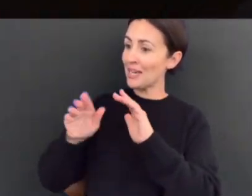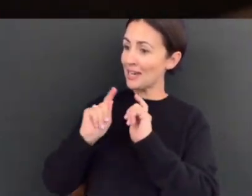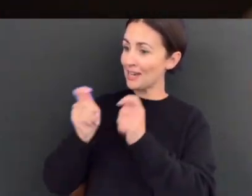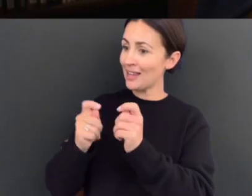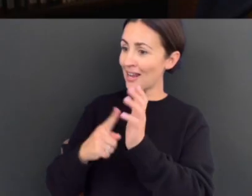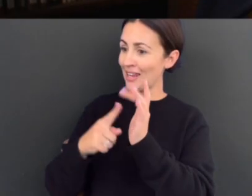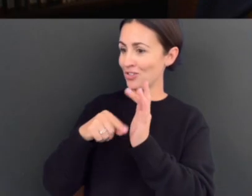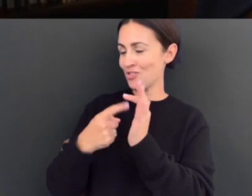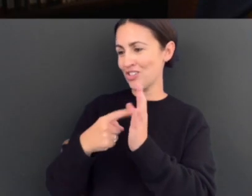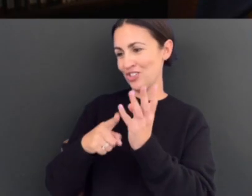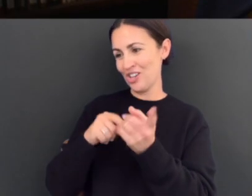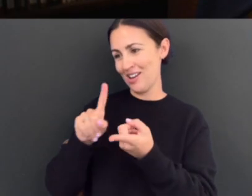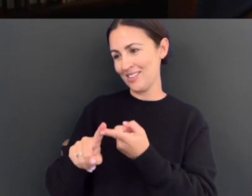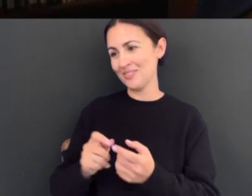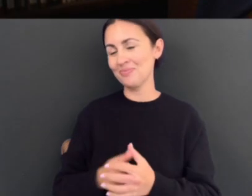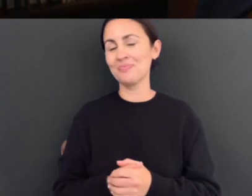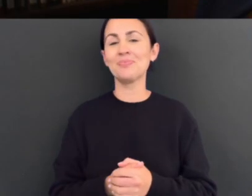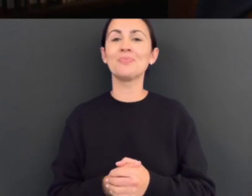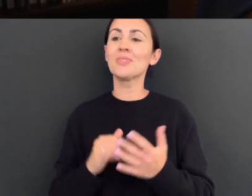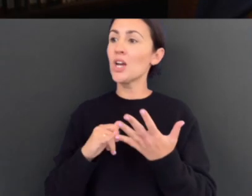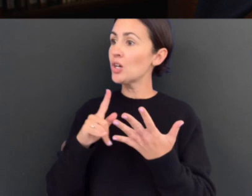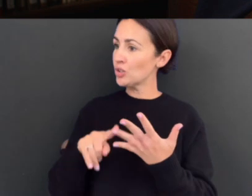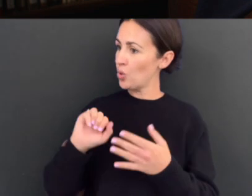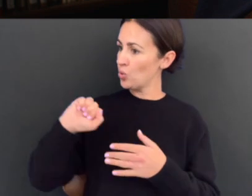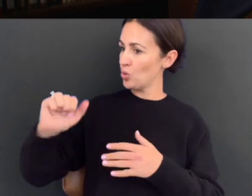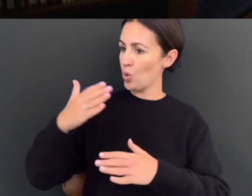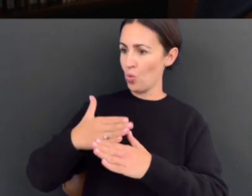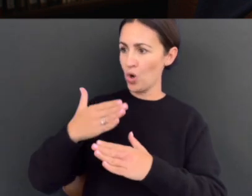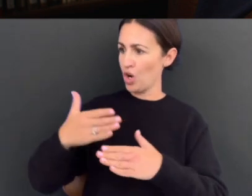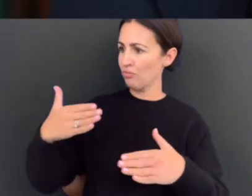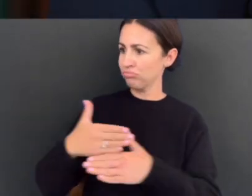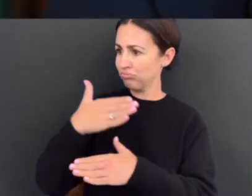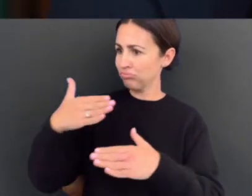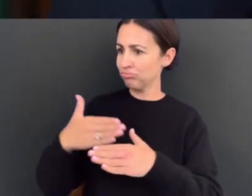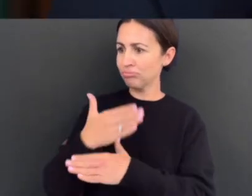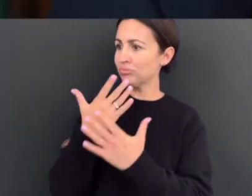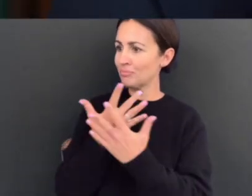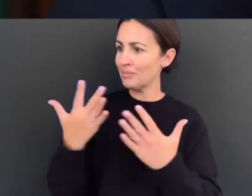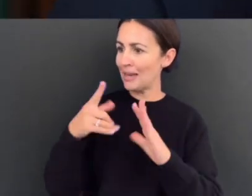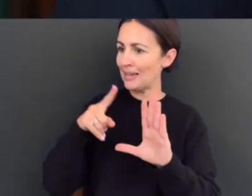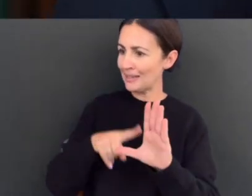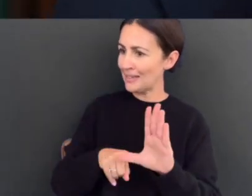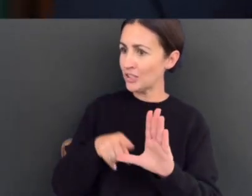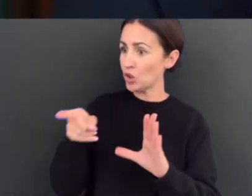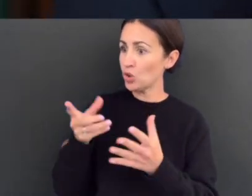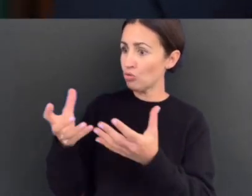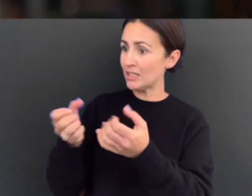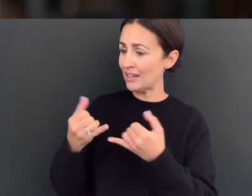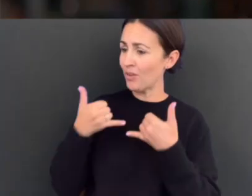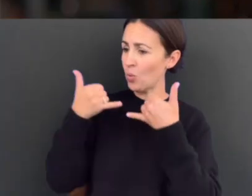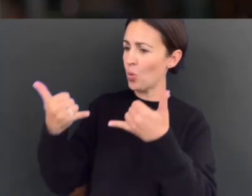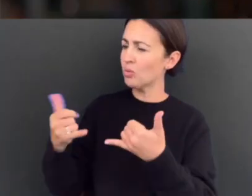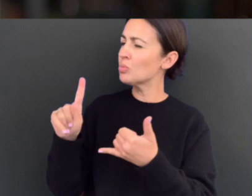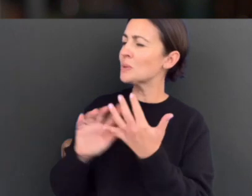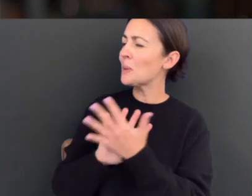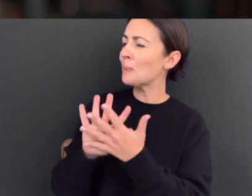And so, Arnold, you know, after such a long and productive career, what does it mean for you to receive this award? Well,